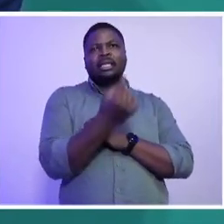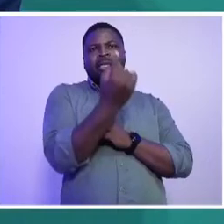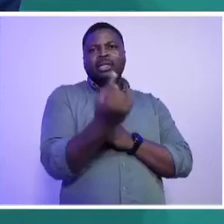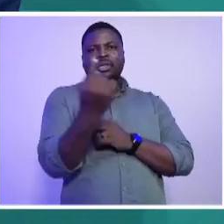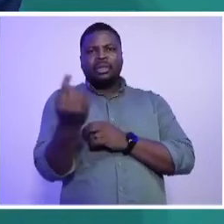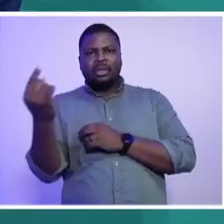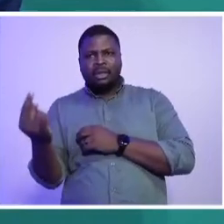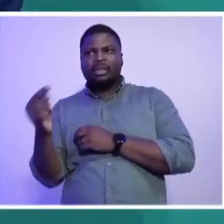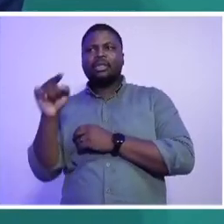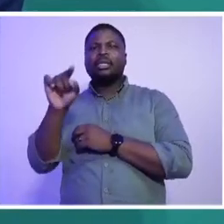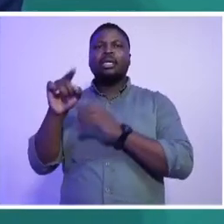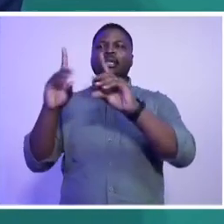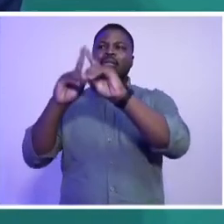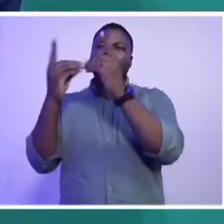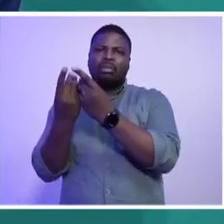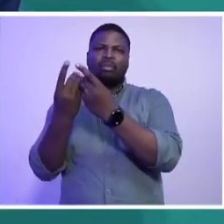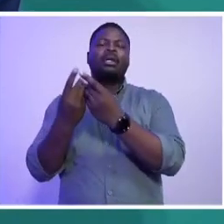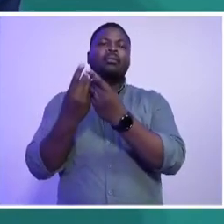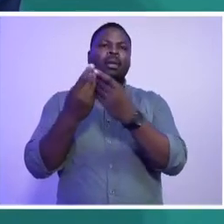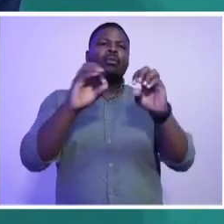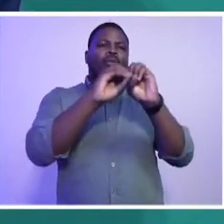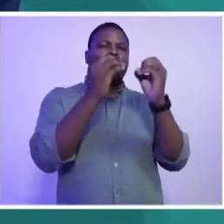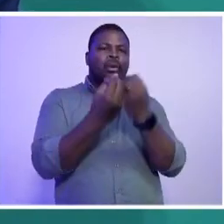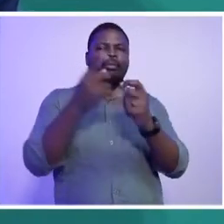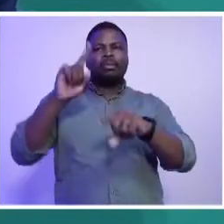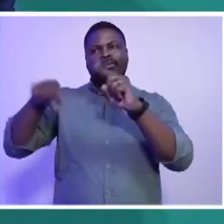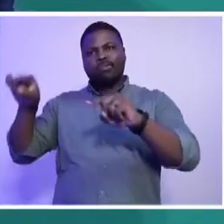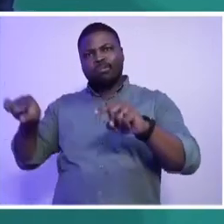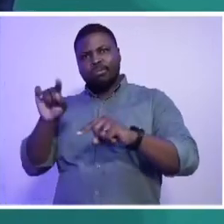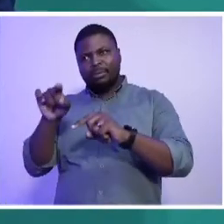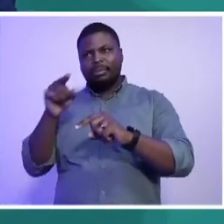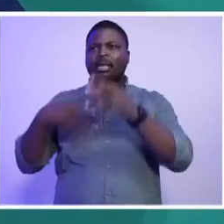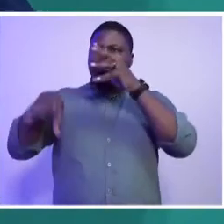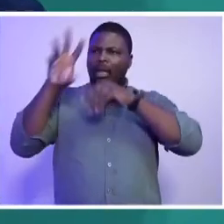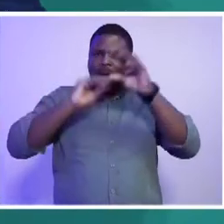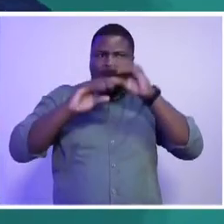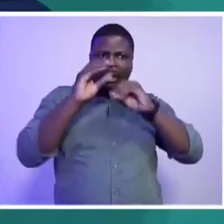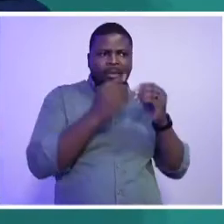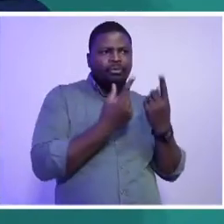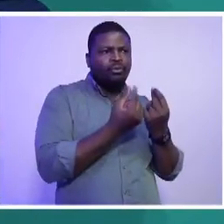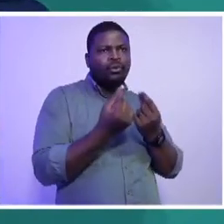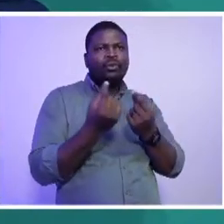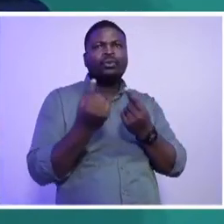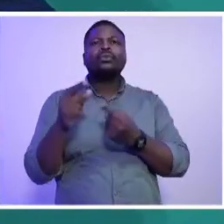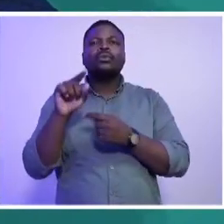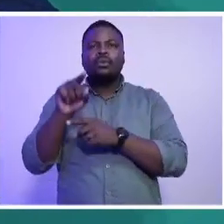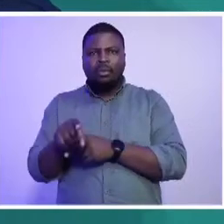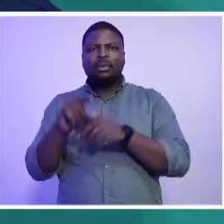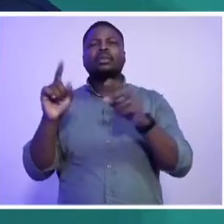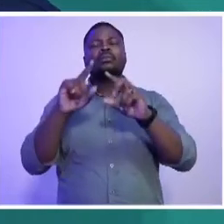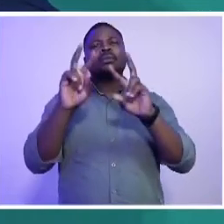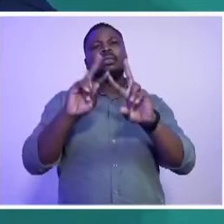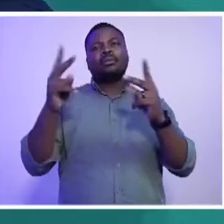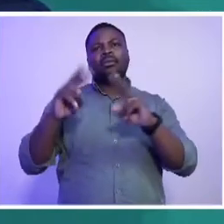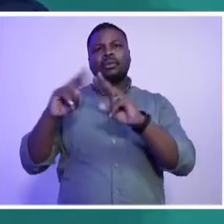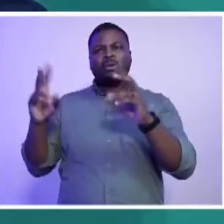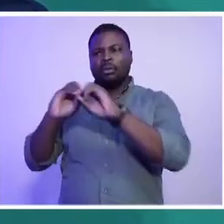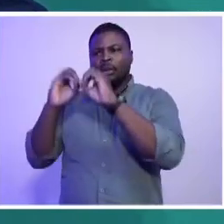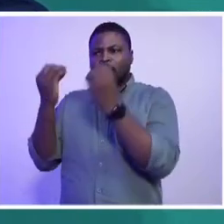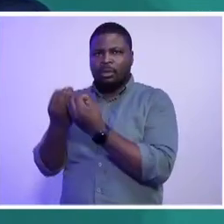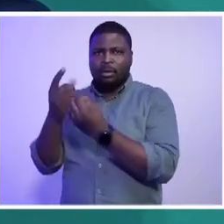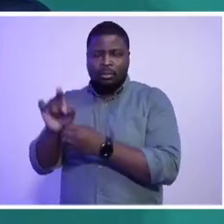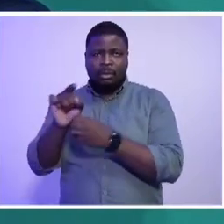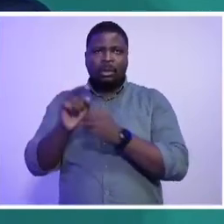our diverse yet interconnected disciplines and within our different organizations. The